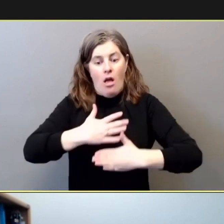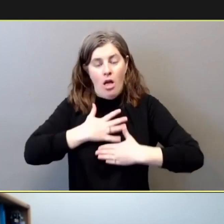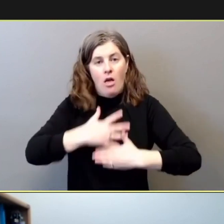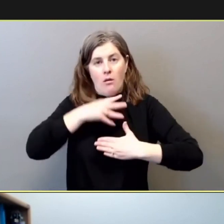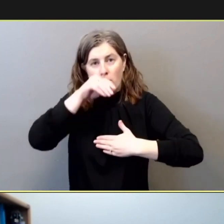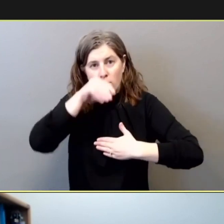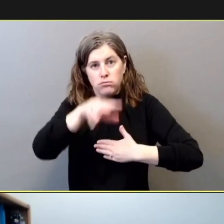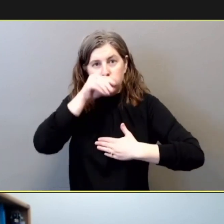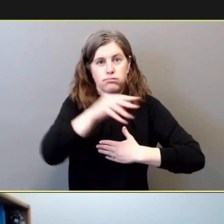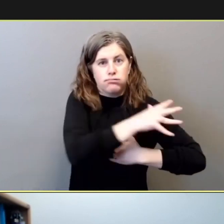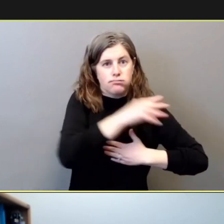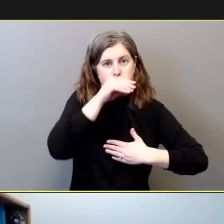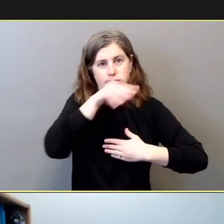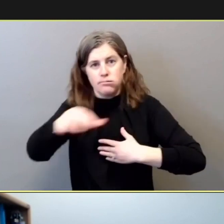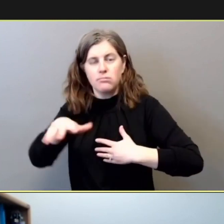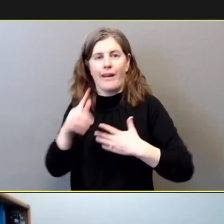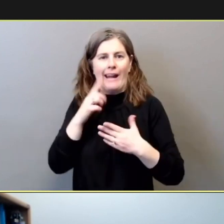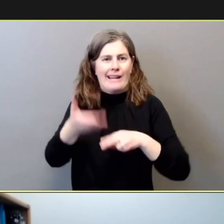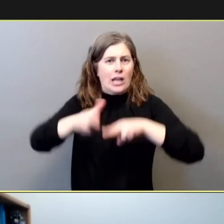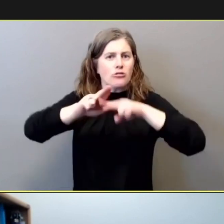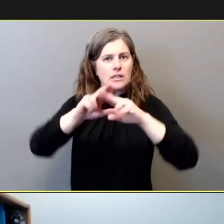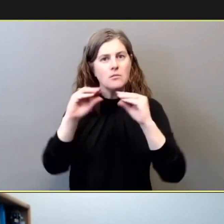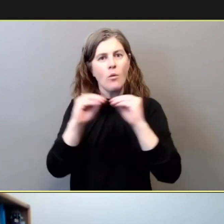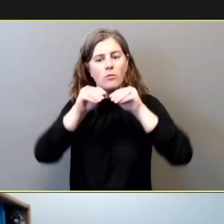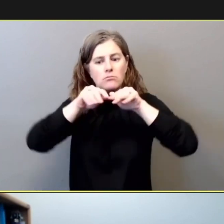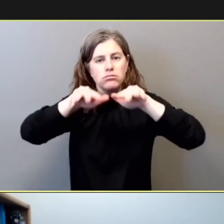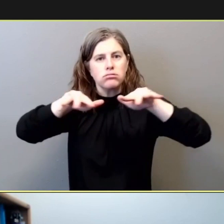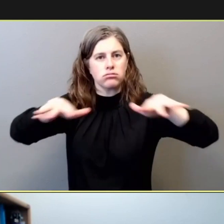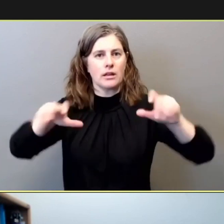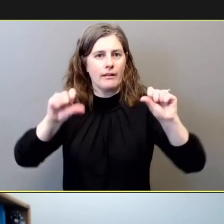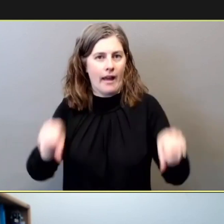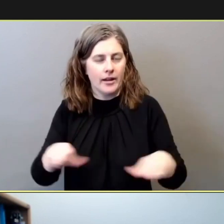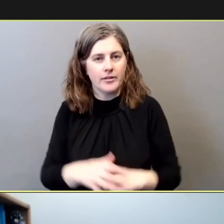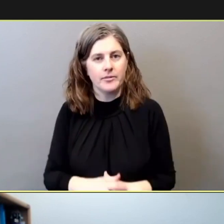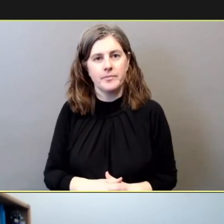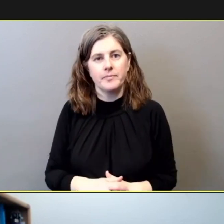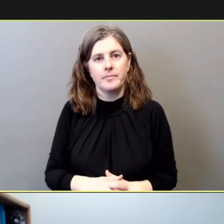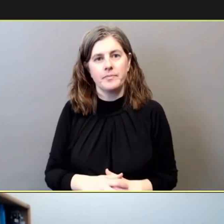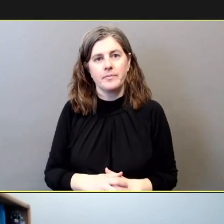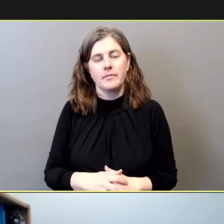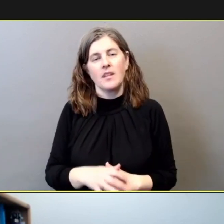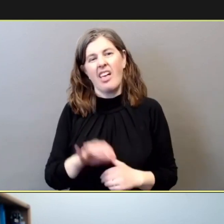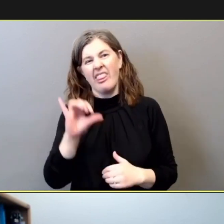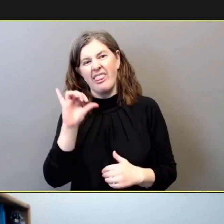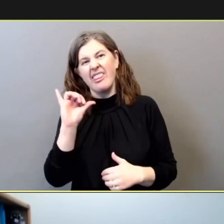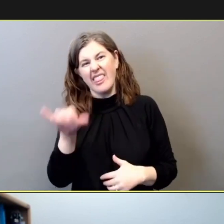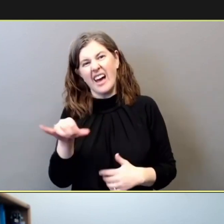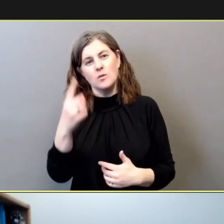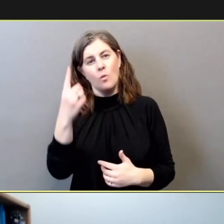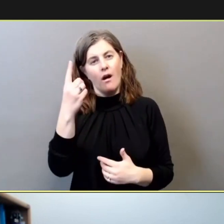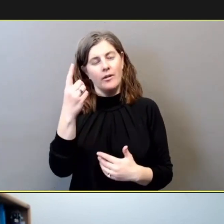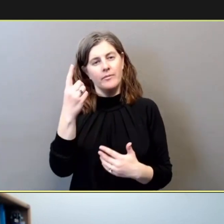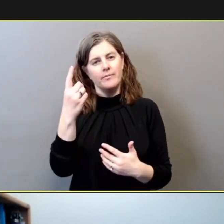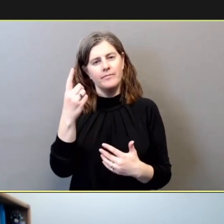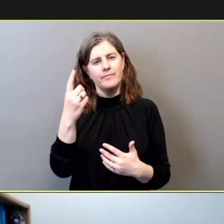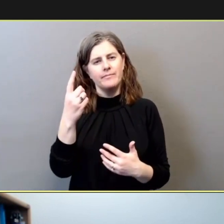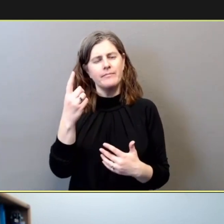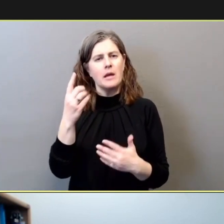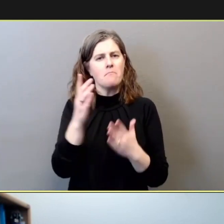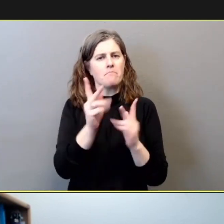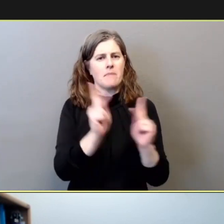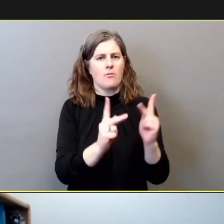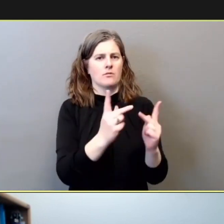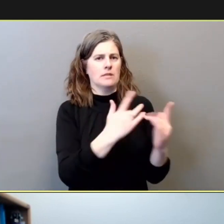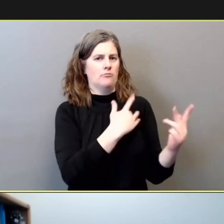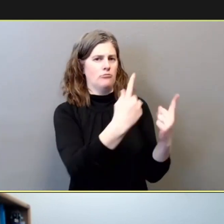heavily, we know can increase transmission. So that is one of the things. I think I get a lot of questions here